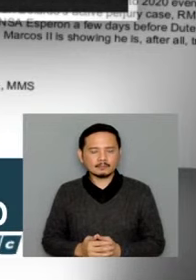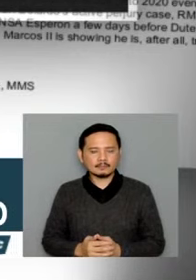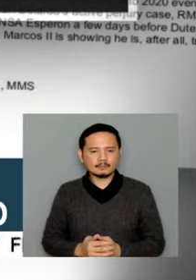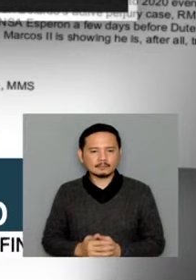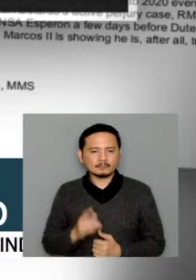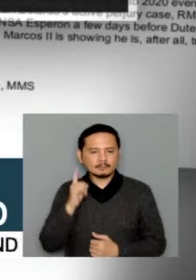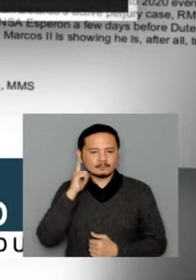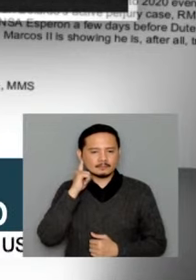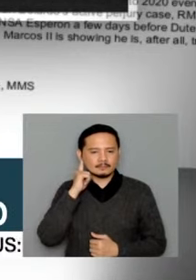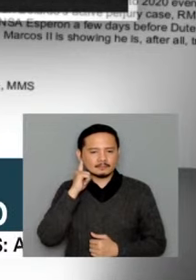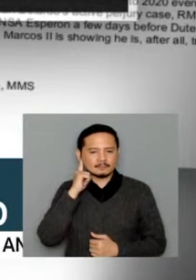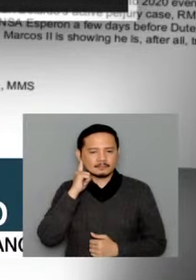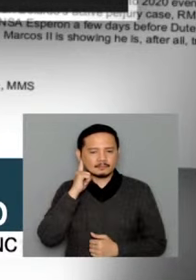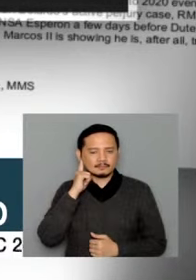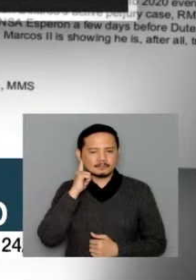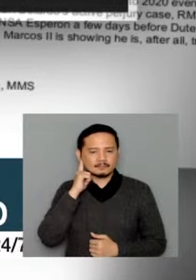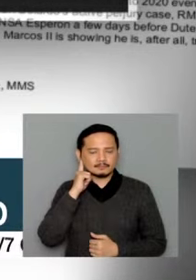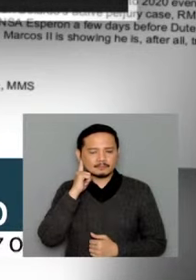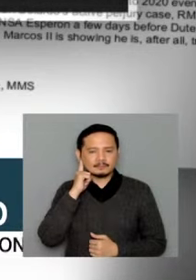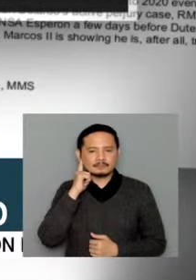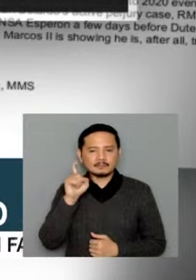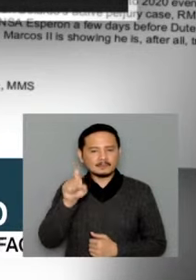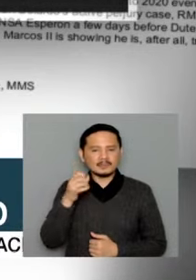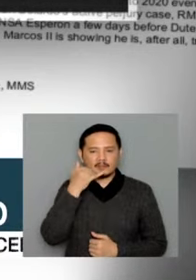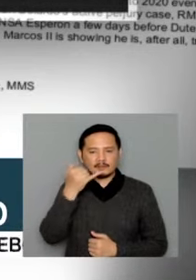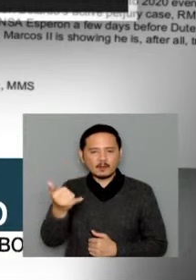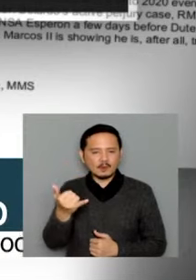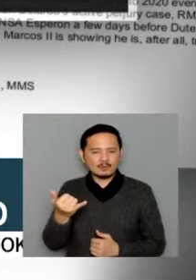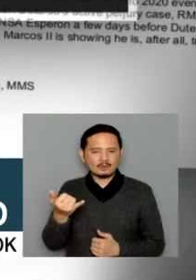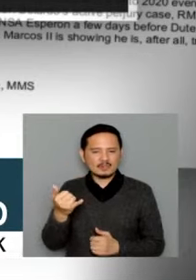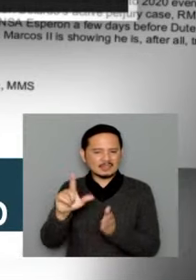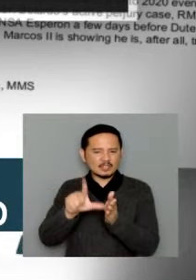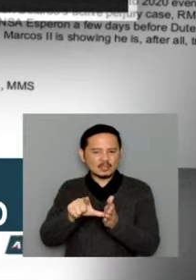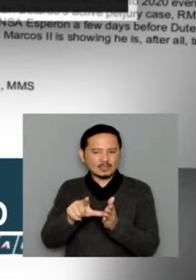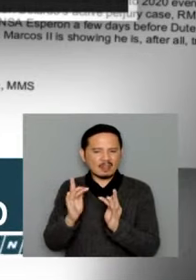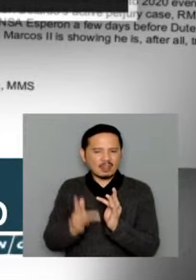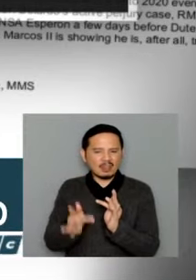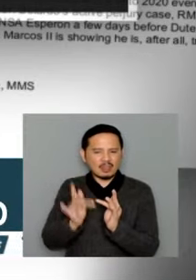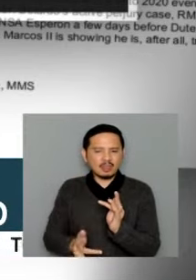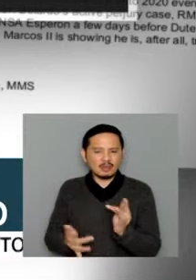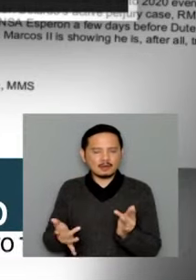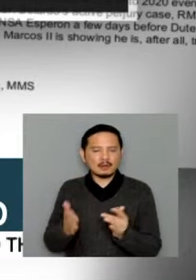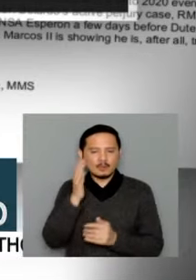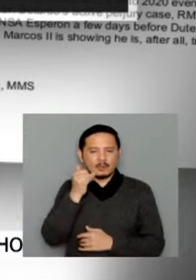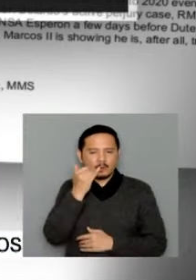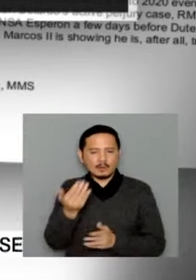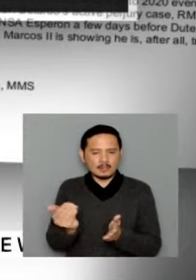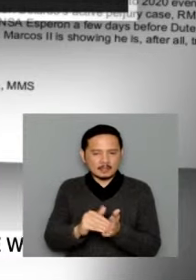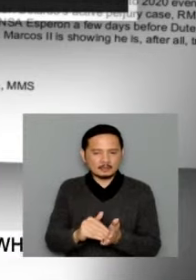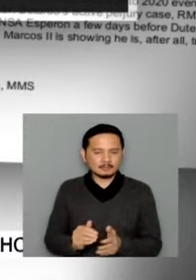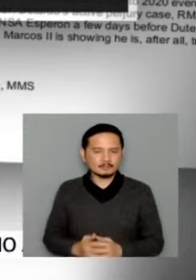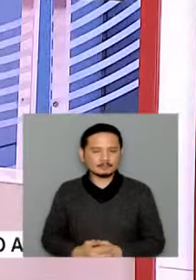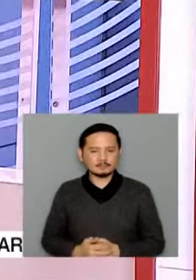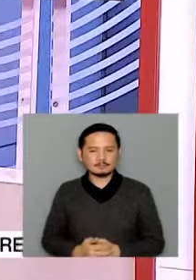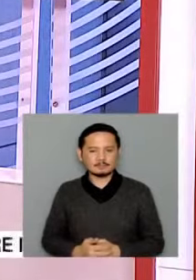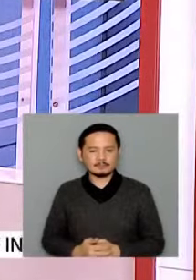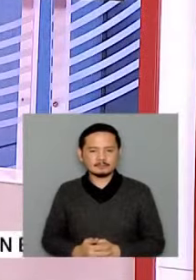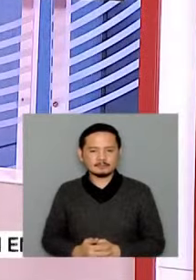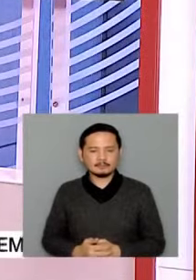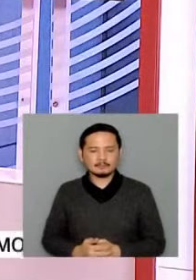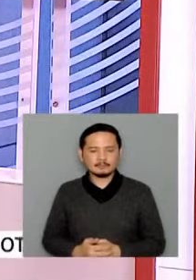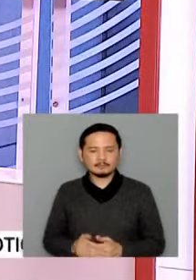Sorry, Mike. We're going to have to call you right back. Your line is coming in choppy. Please keep your line open as our producers try to contact you again.